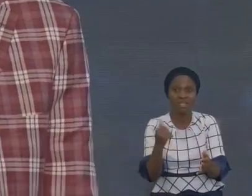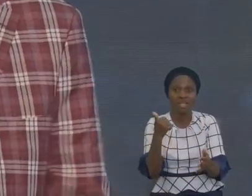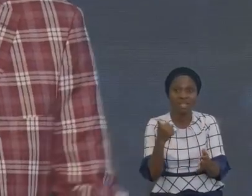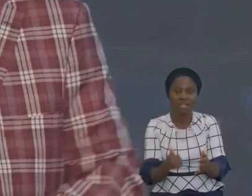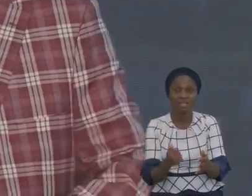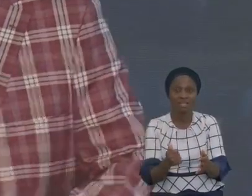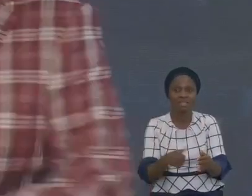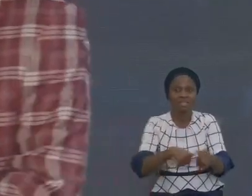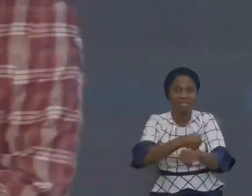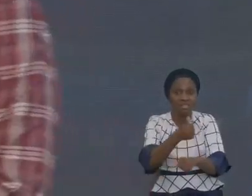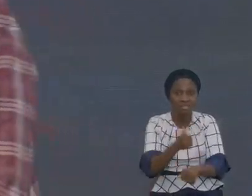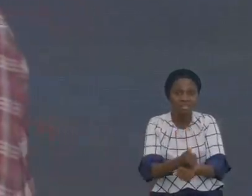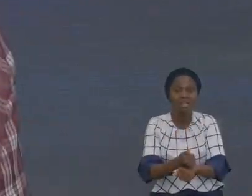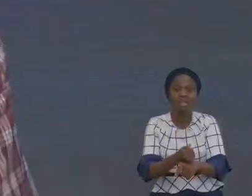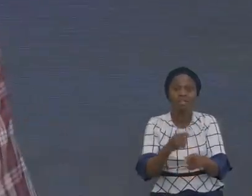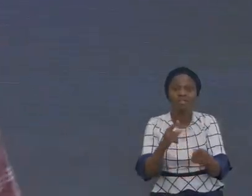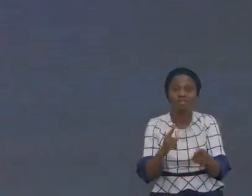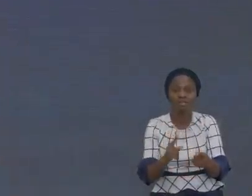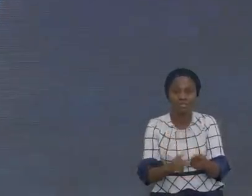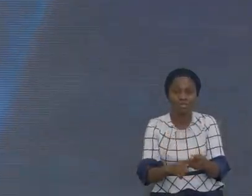demand.